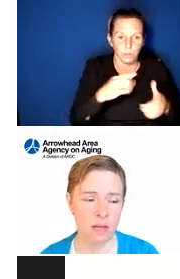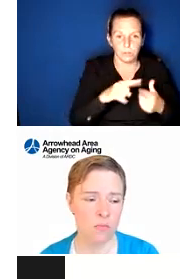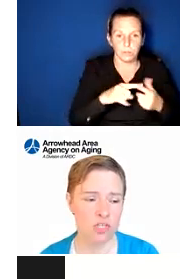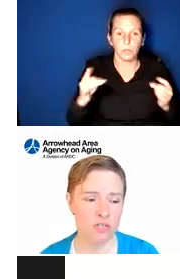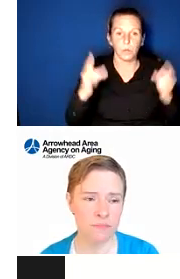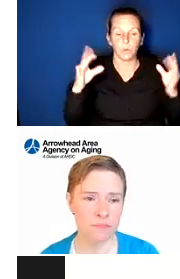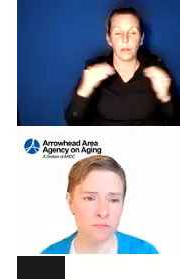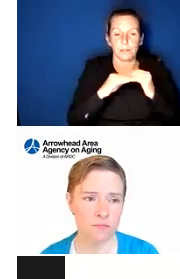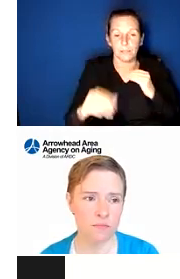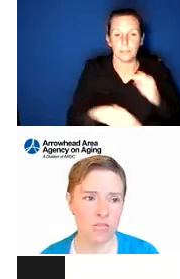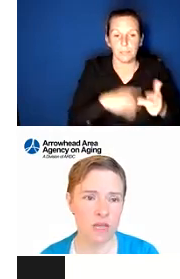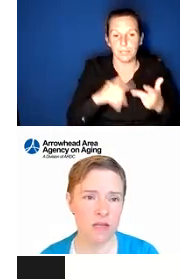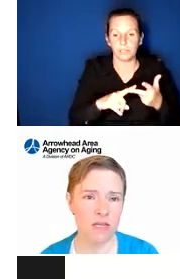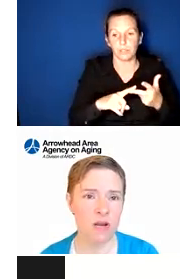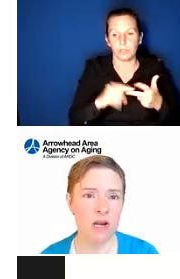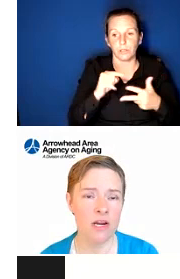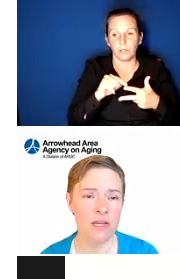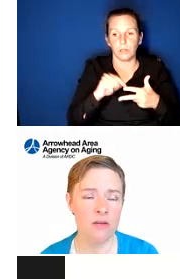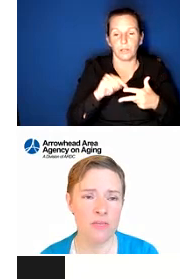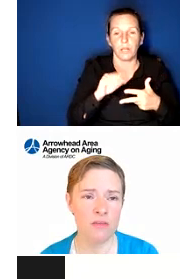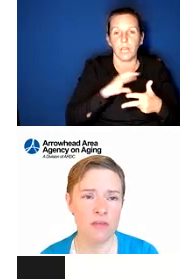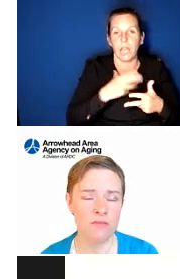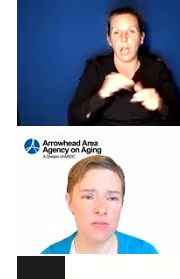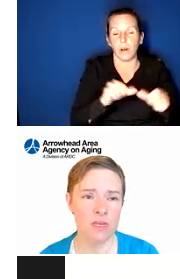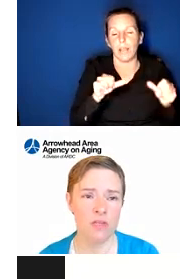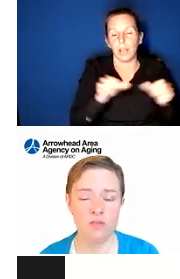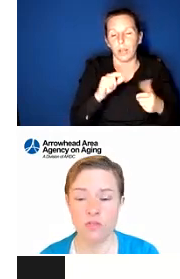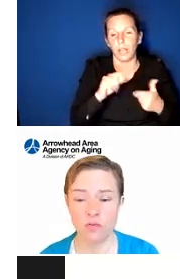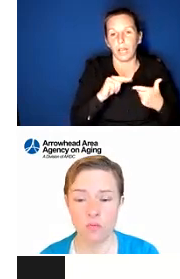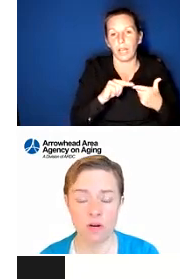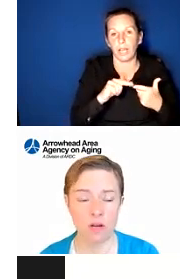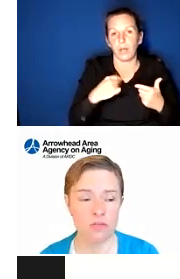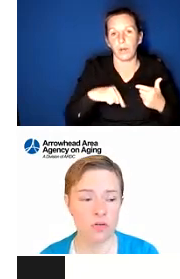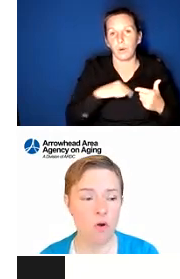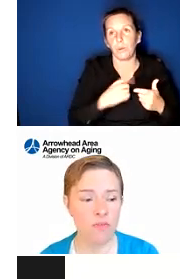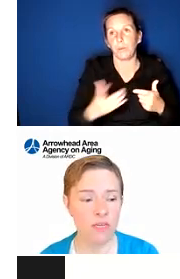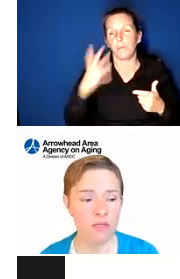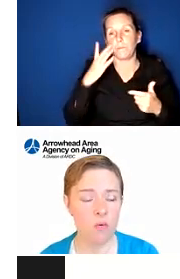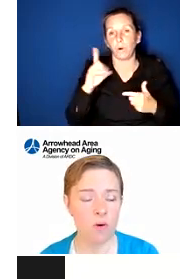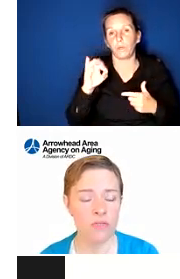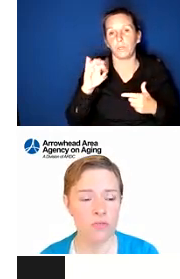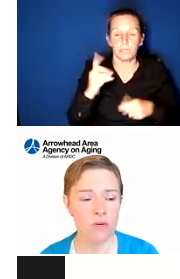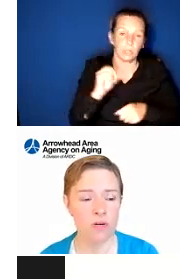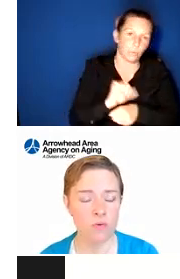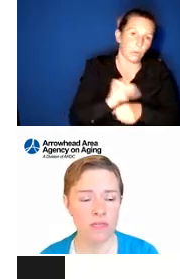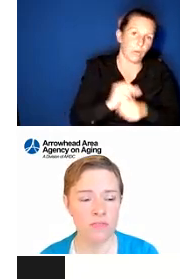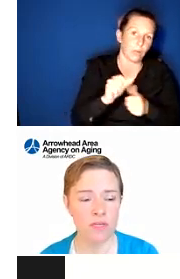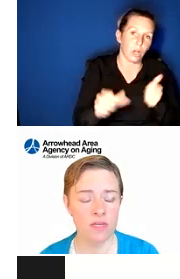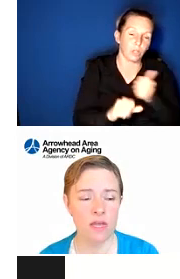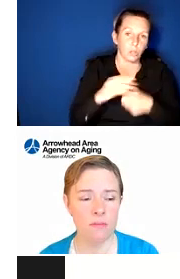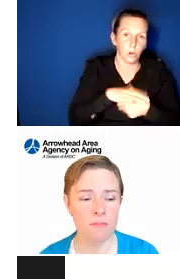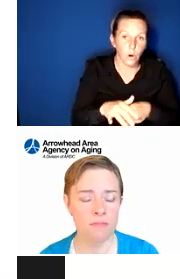stabilization, which in our area we have used to do work under COVID, or we do work